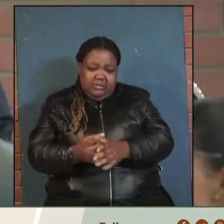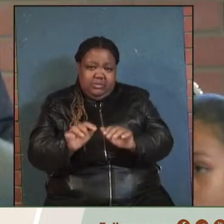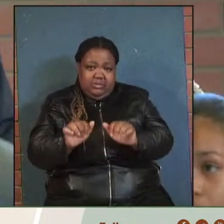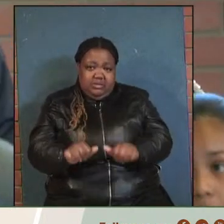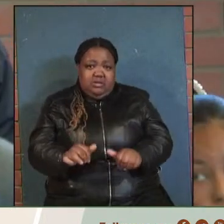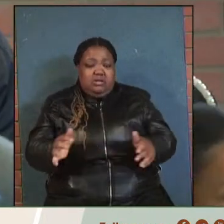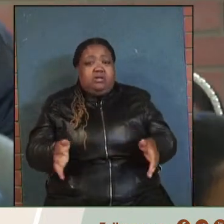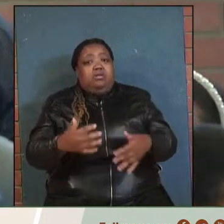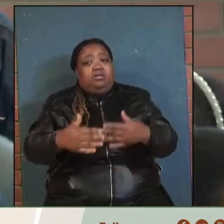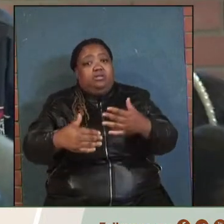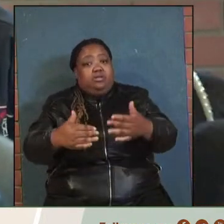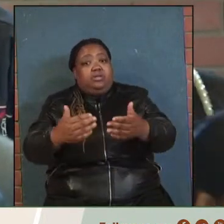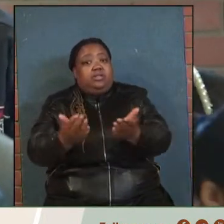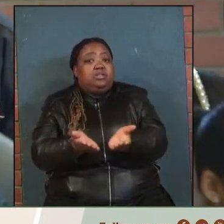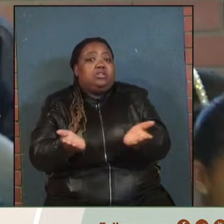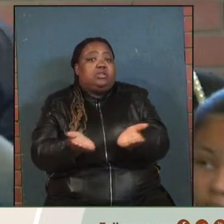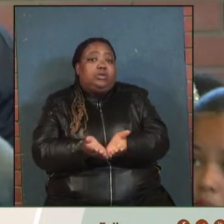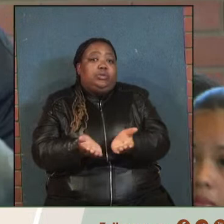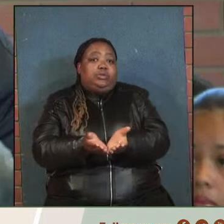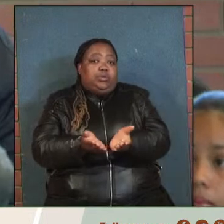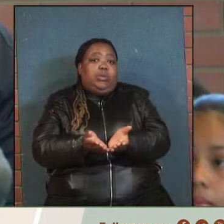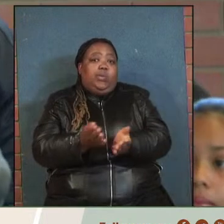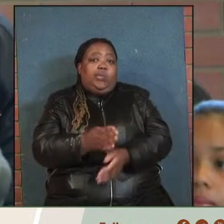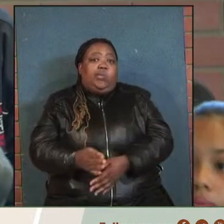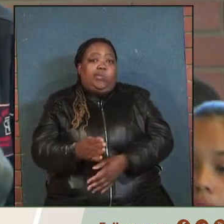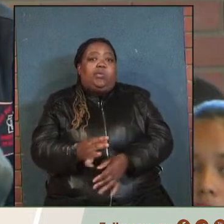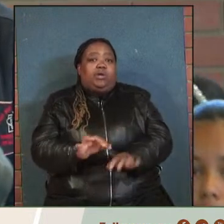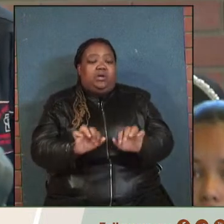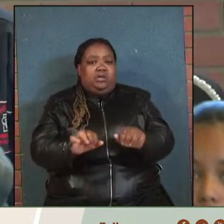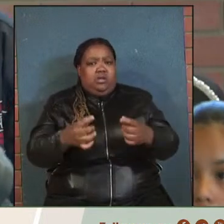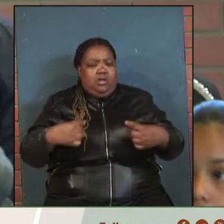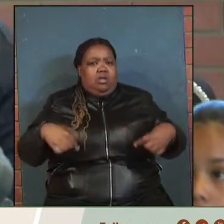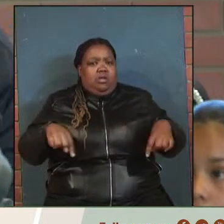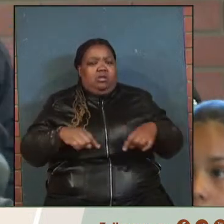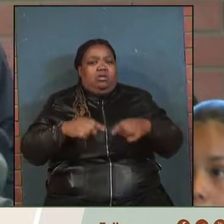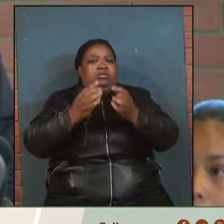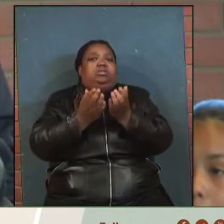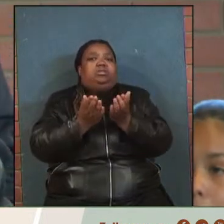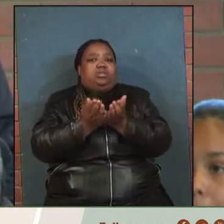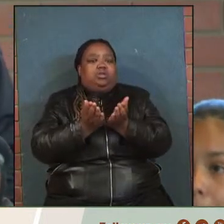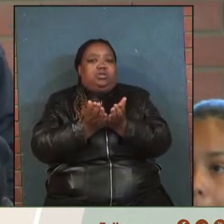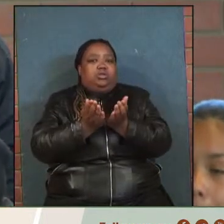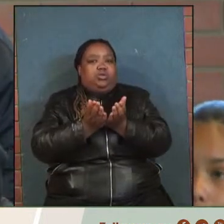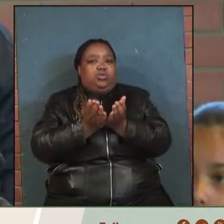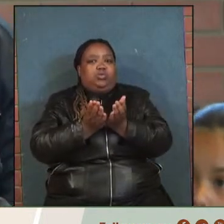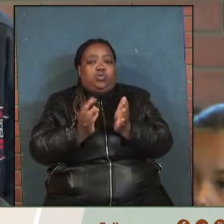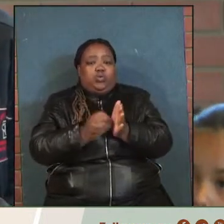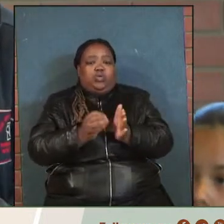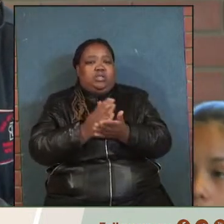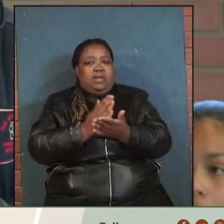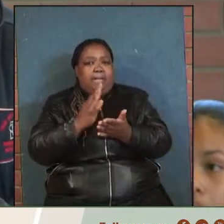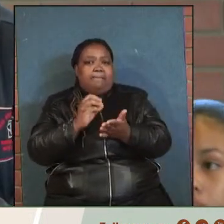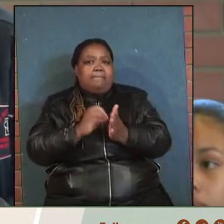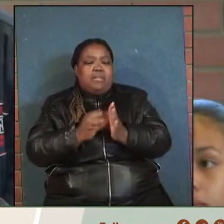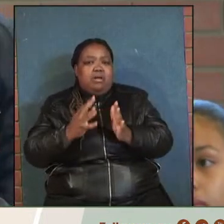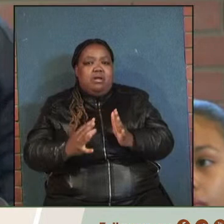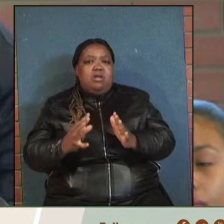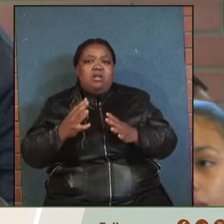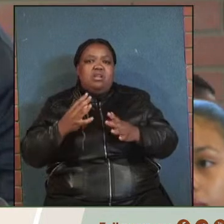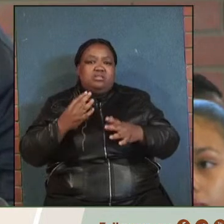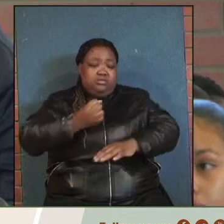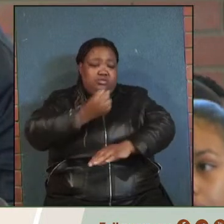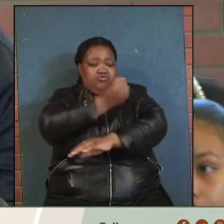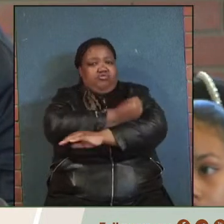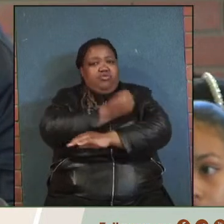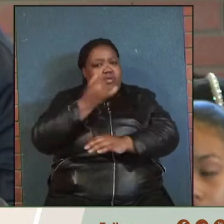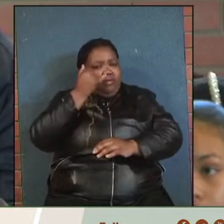it also lives in the schools. In our schools, we find that there are learners who sell drugs. And those drugs, you find that those learners